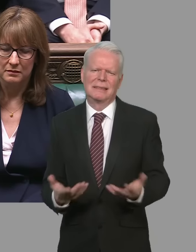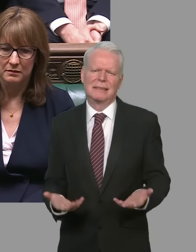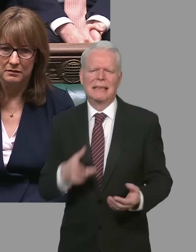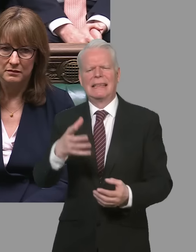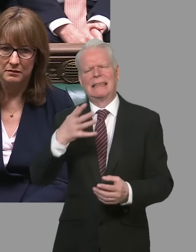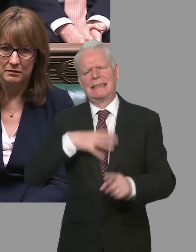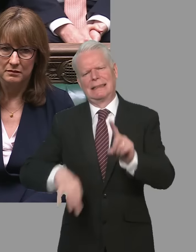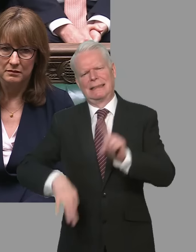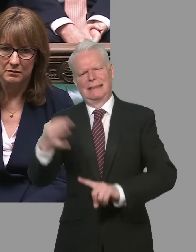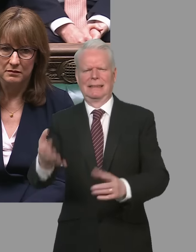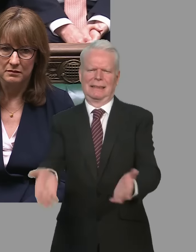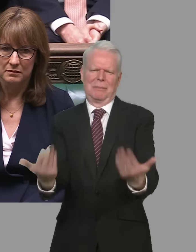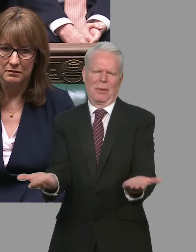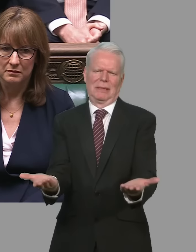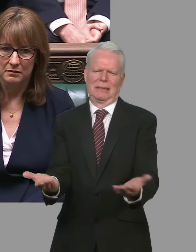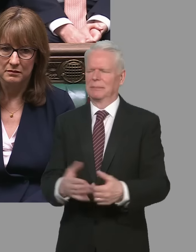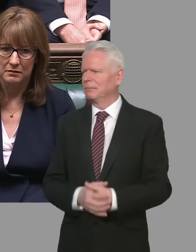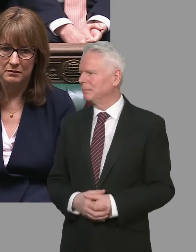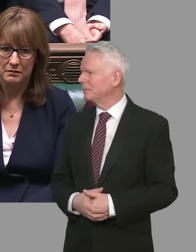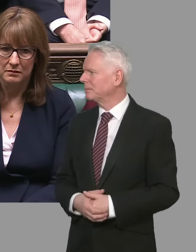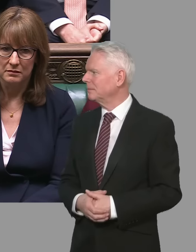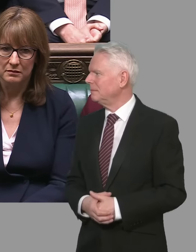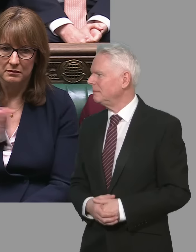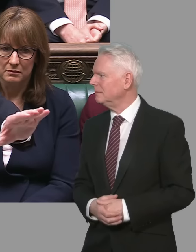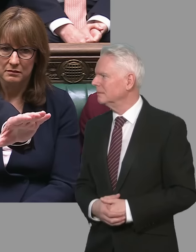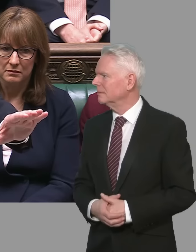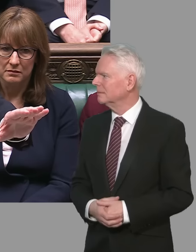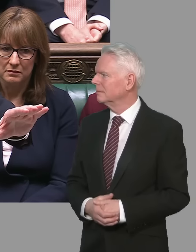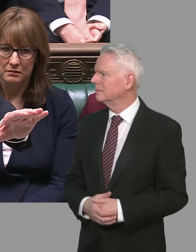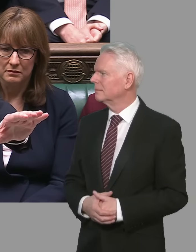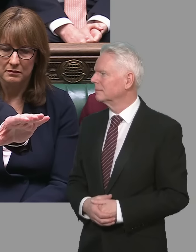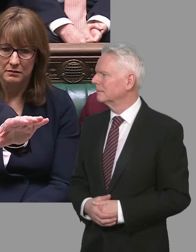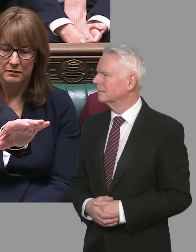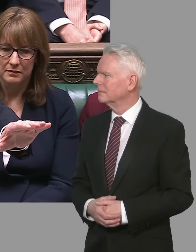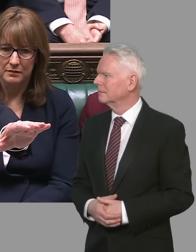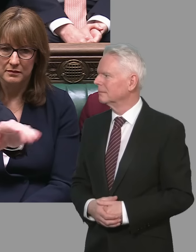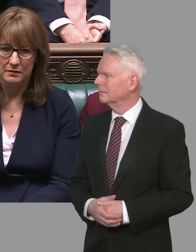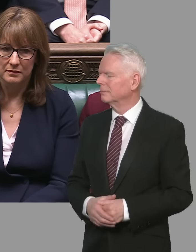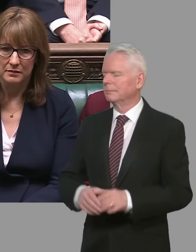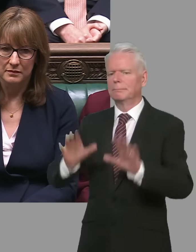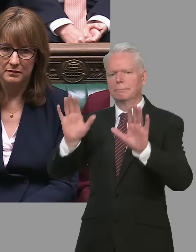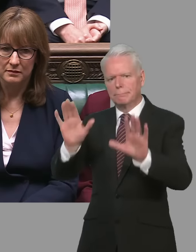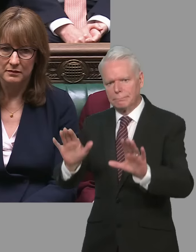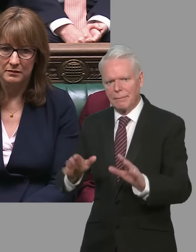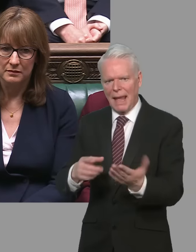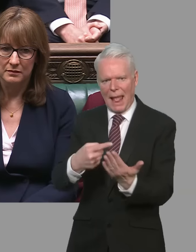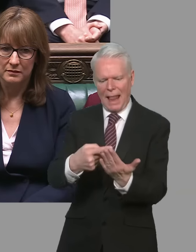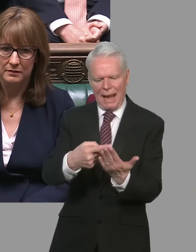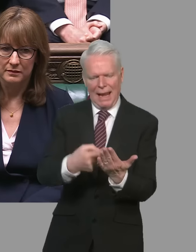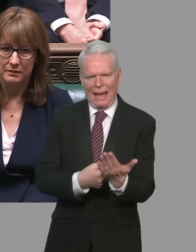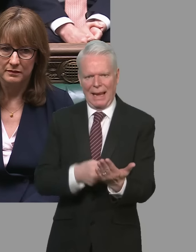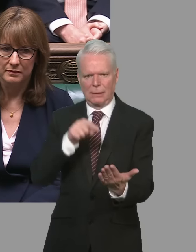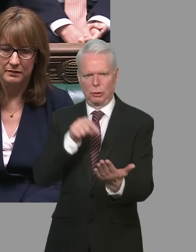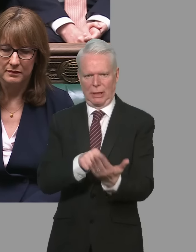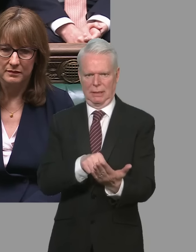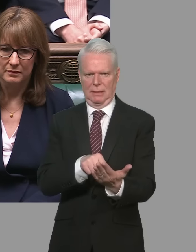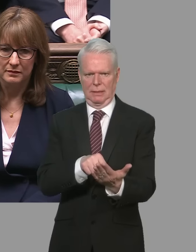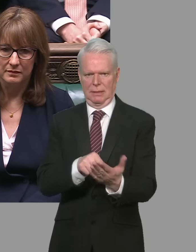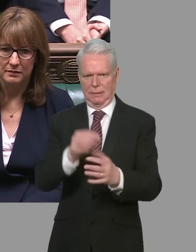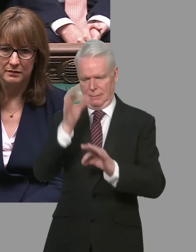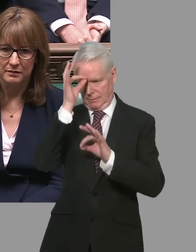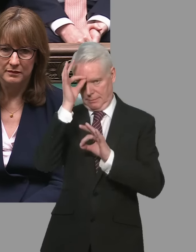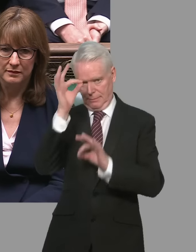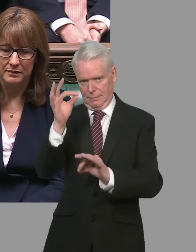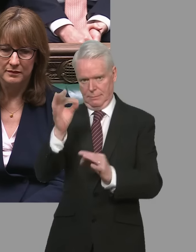the law prescribes the decision maker. They know that. They should be embarrassed that she doesn't even... She's attacking